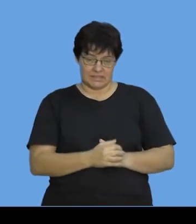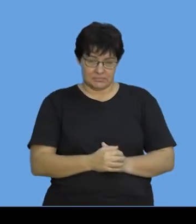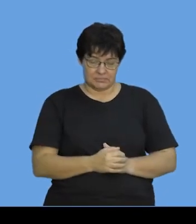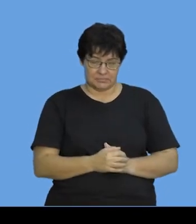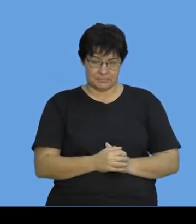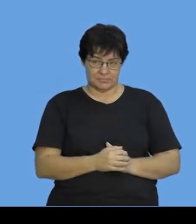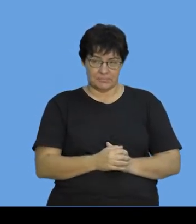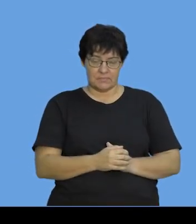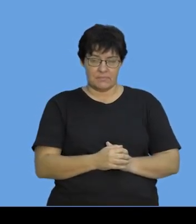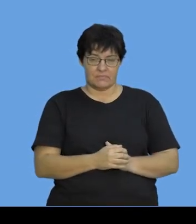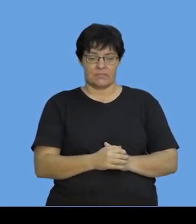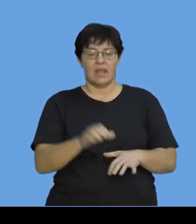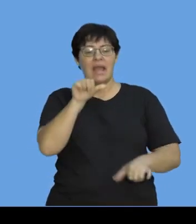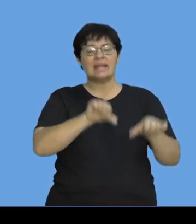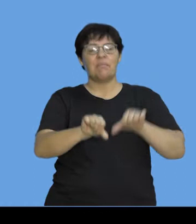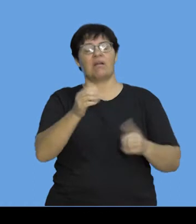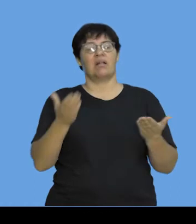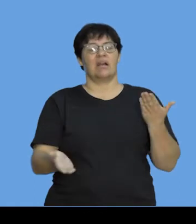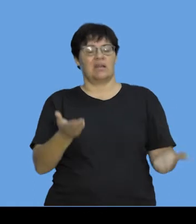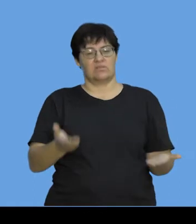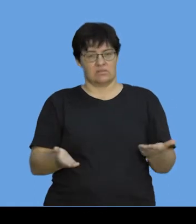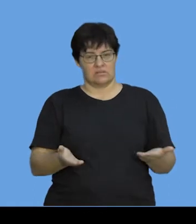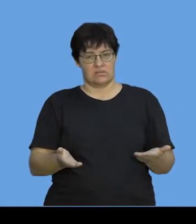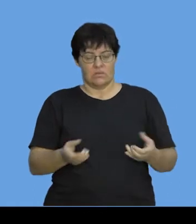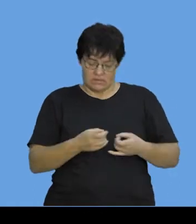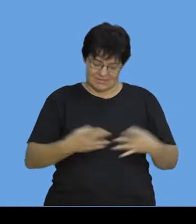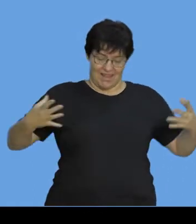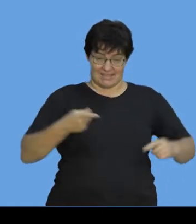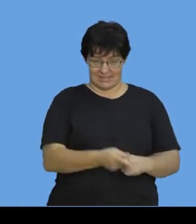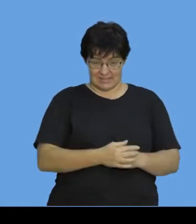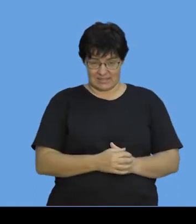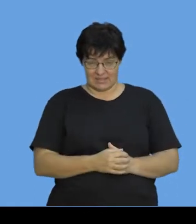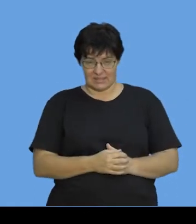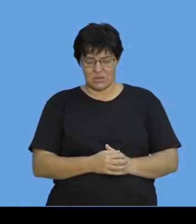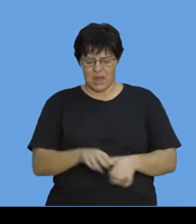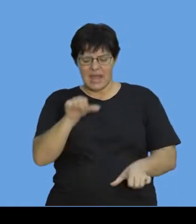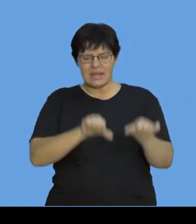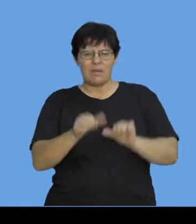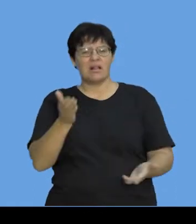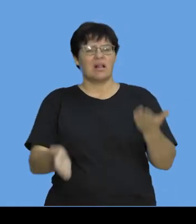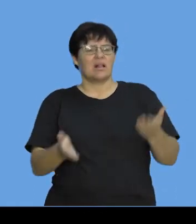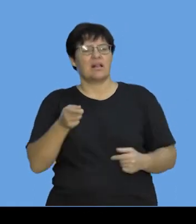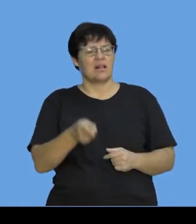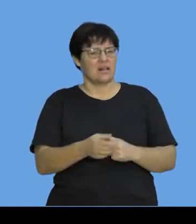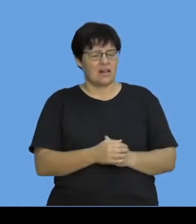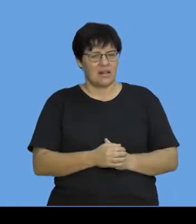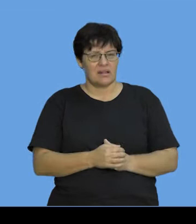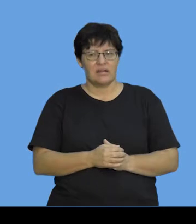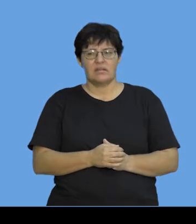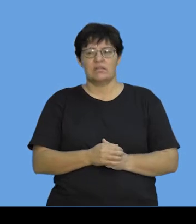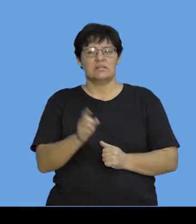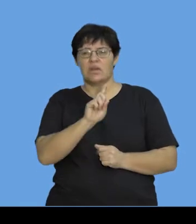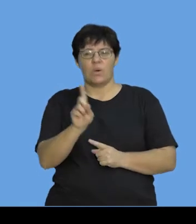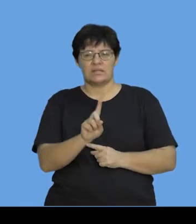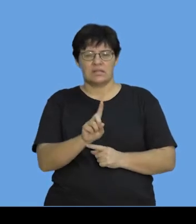chemical equations, that's our point of takeoff. When we talk of a chemical equation, sometimes we'd refer to it as a